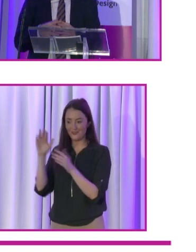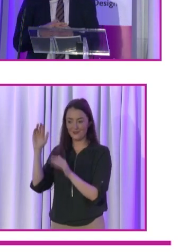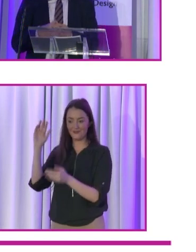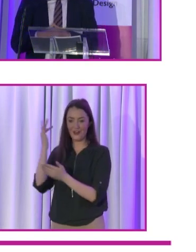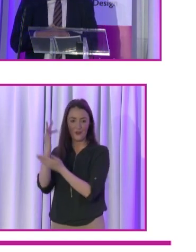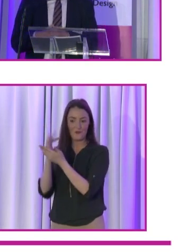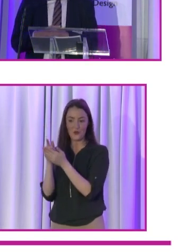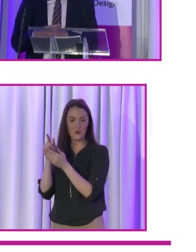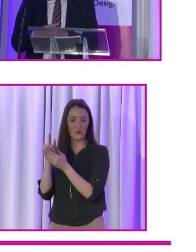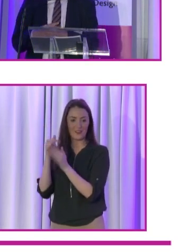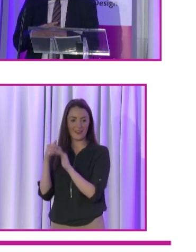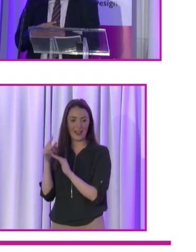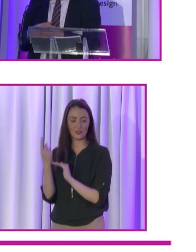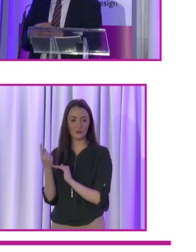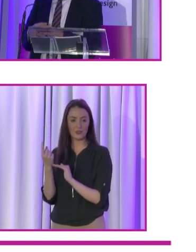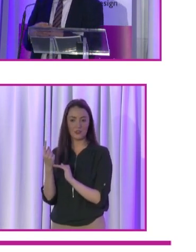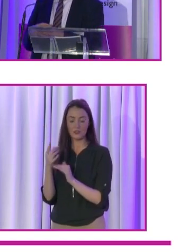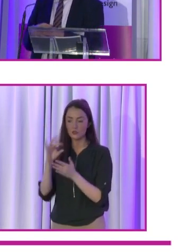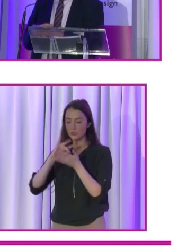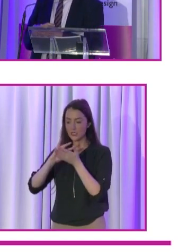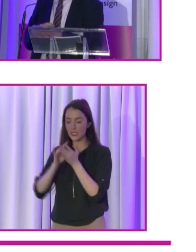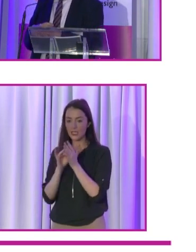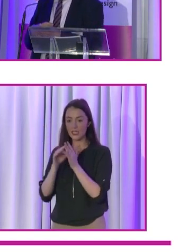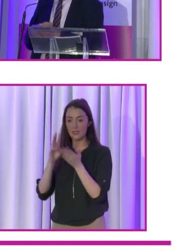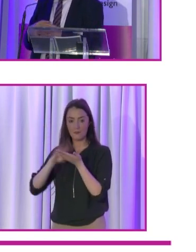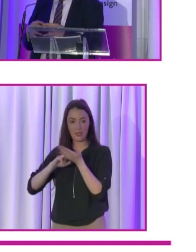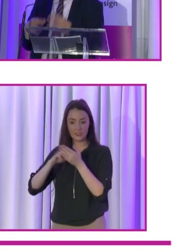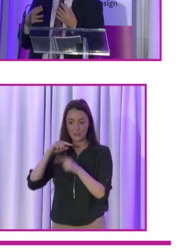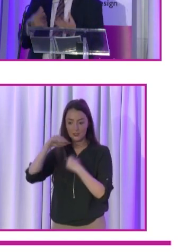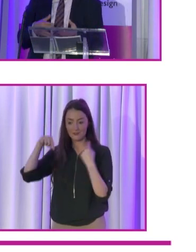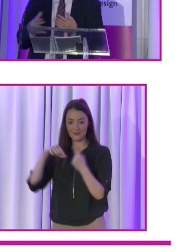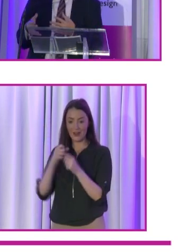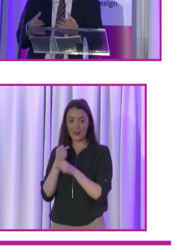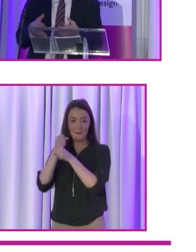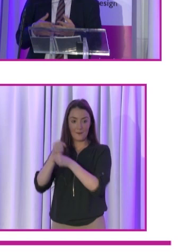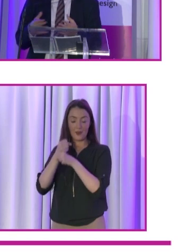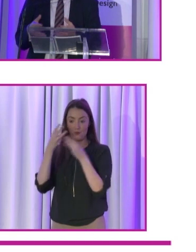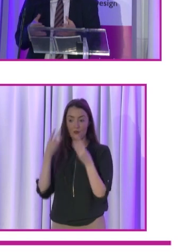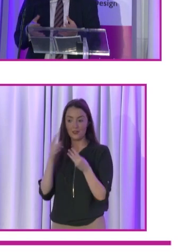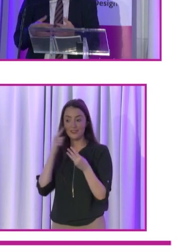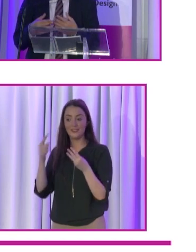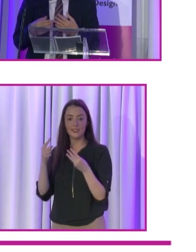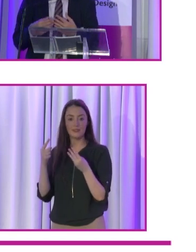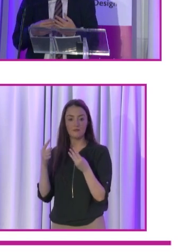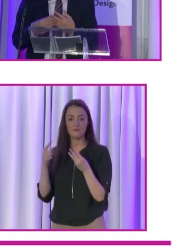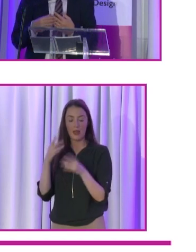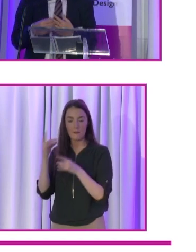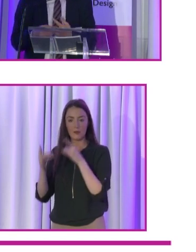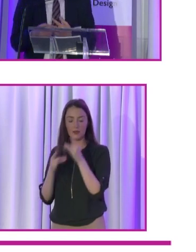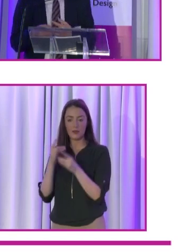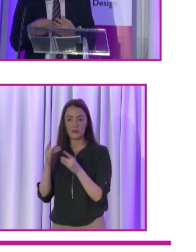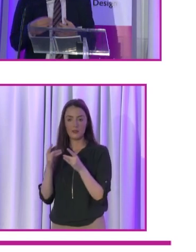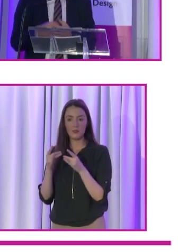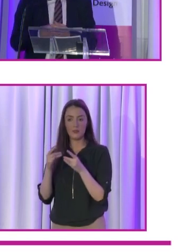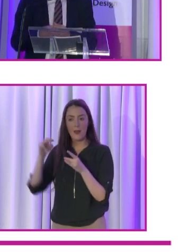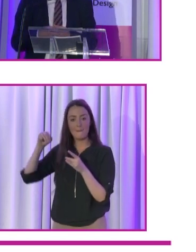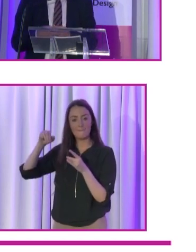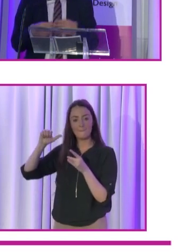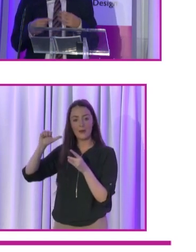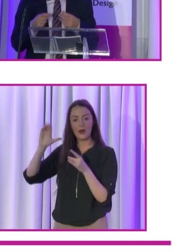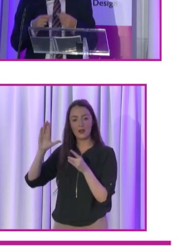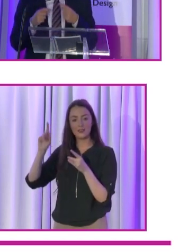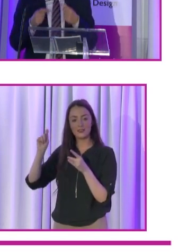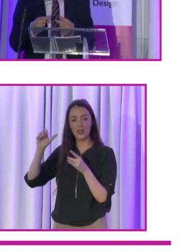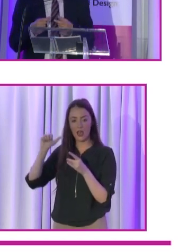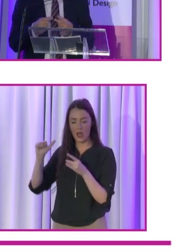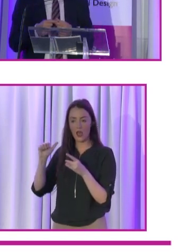key message in our campaign towards the European elections. We haven't seen, apart from Malta, that included